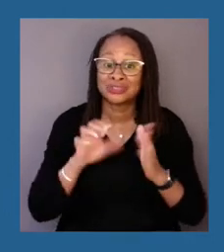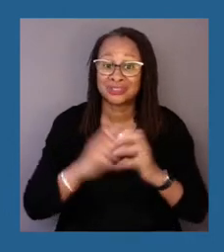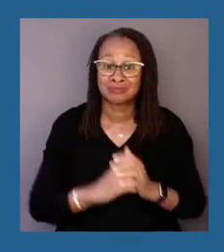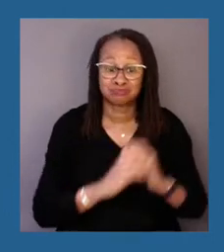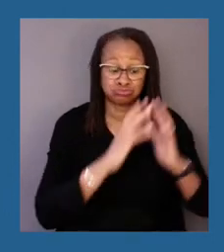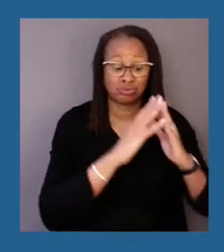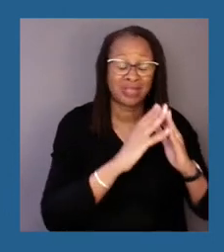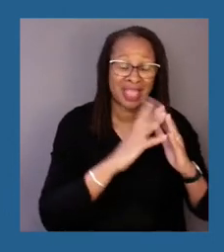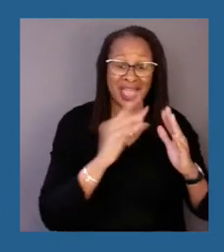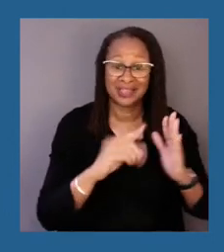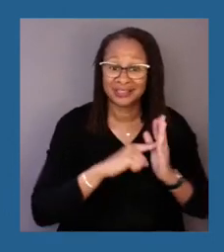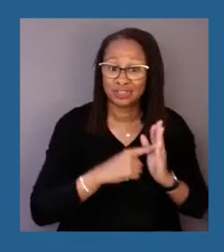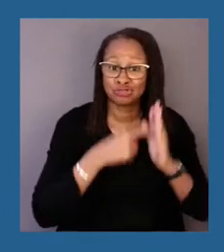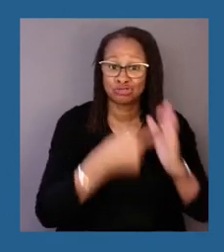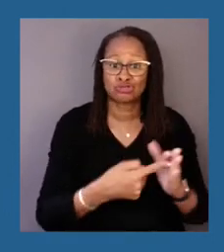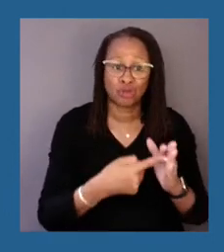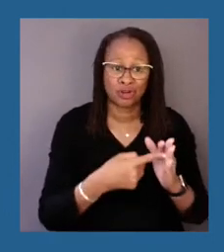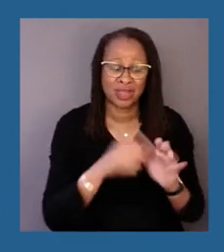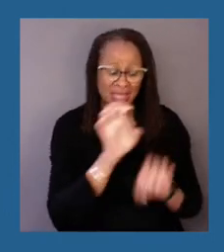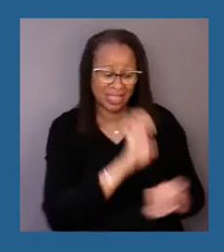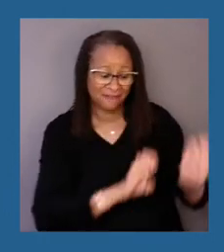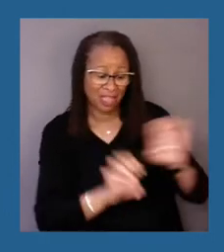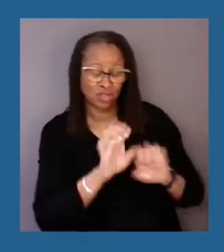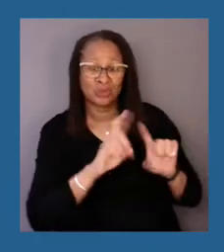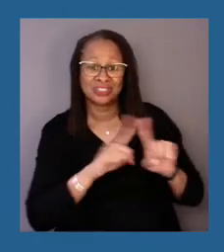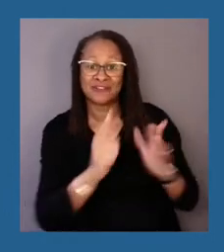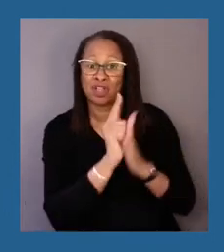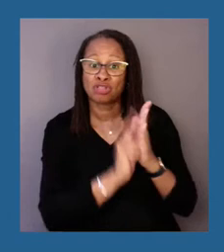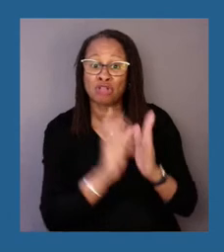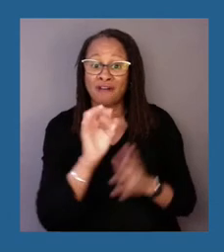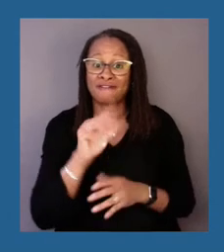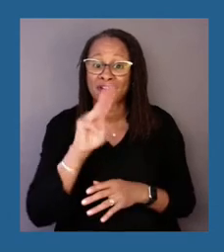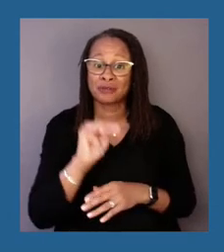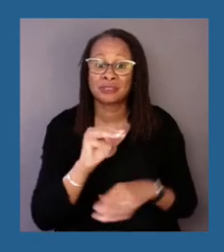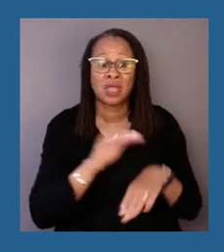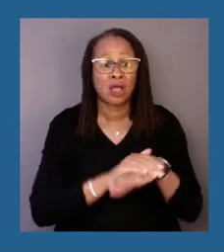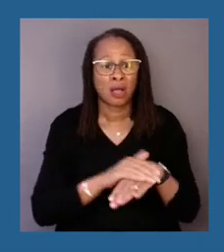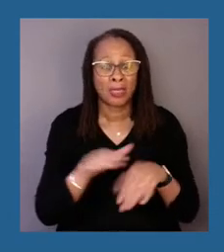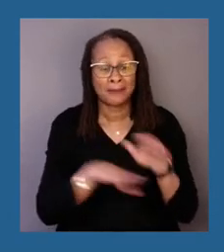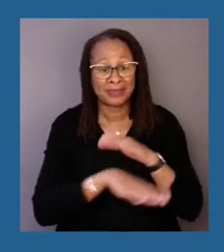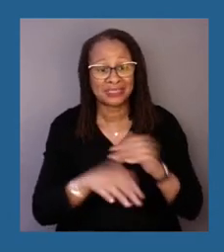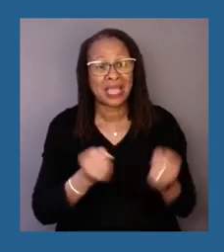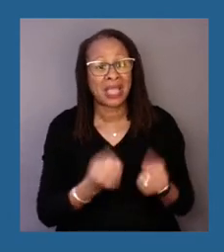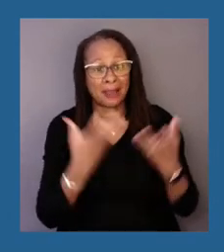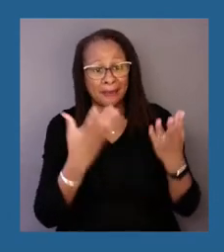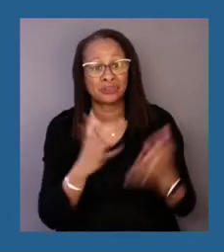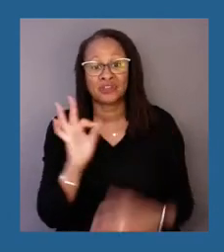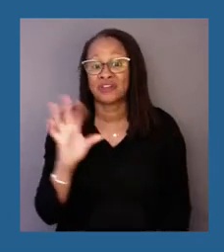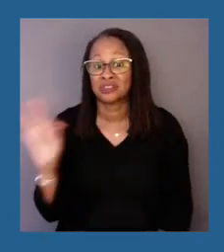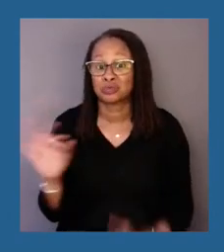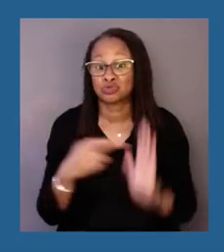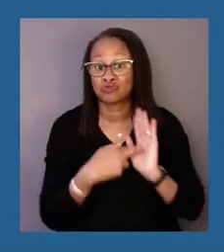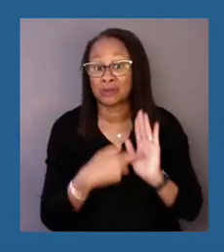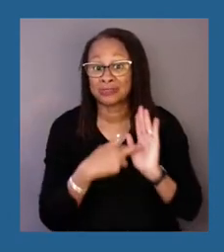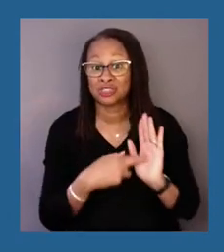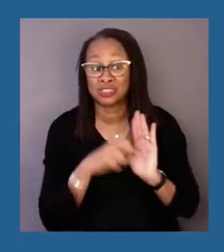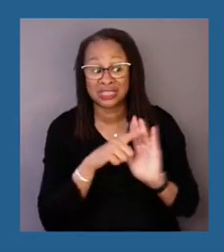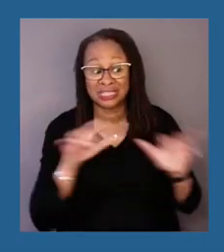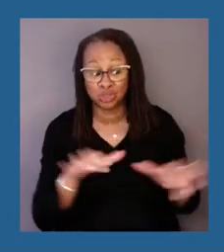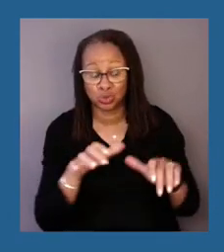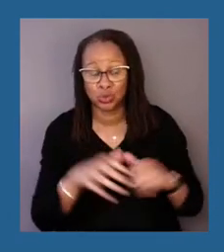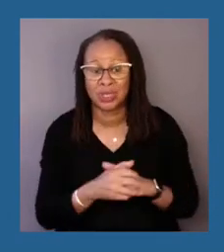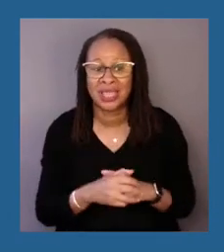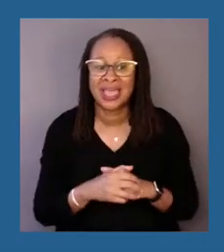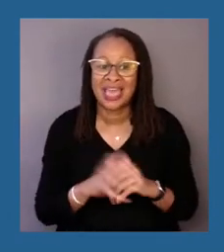started evaluating law firms on the basis of how much representation they do. And this is a